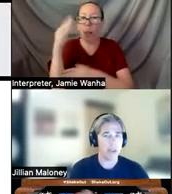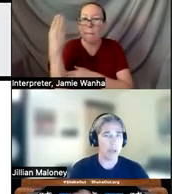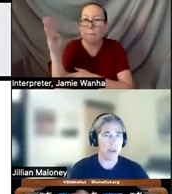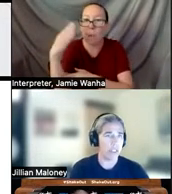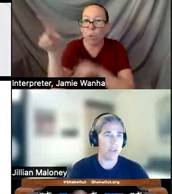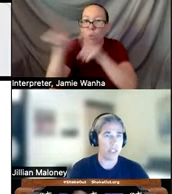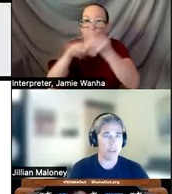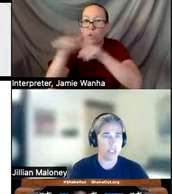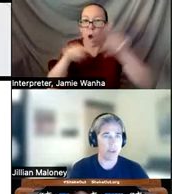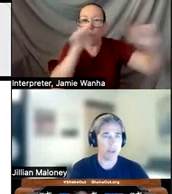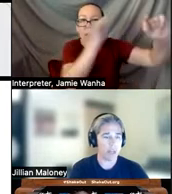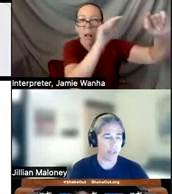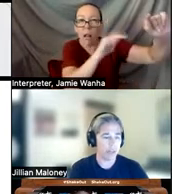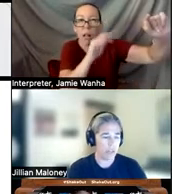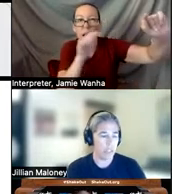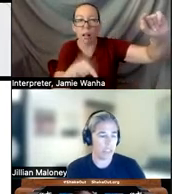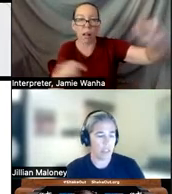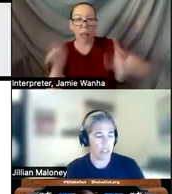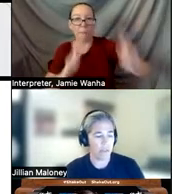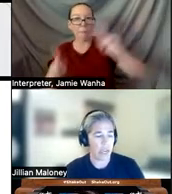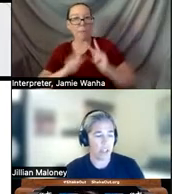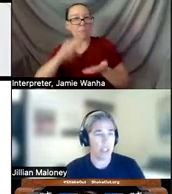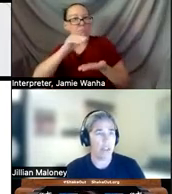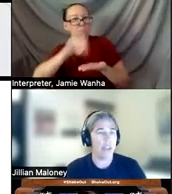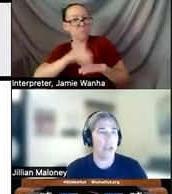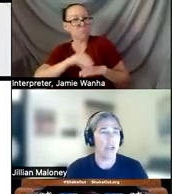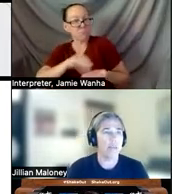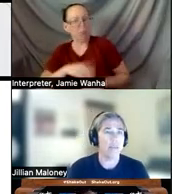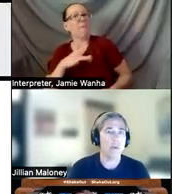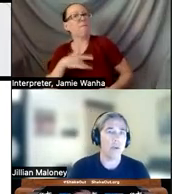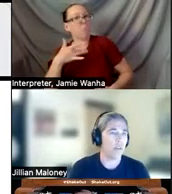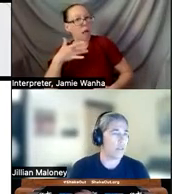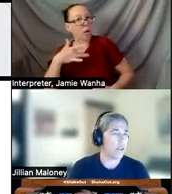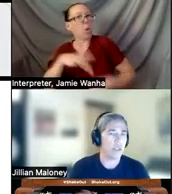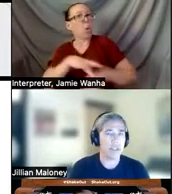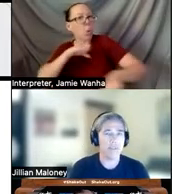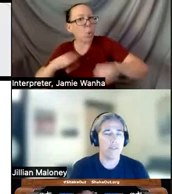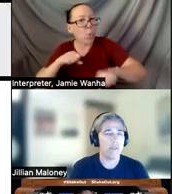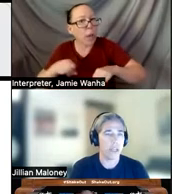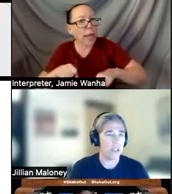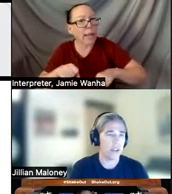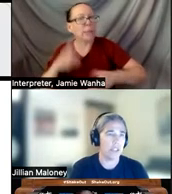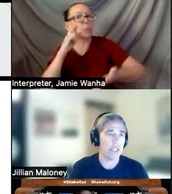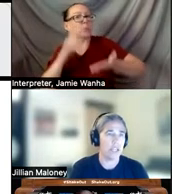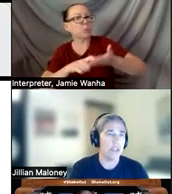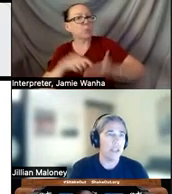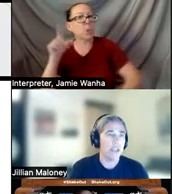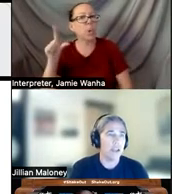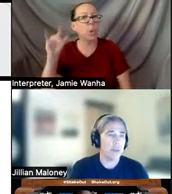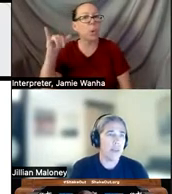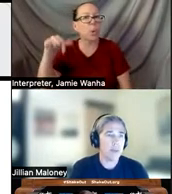an earthquake or noticing effects of an earthquake, including things like liquefaction or cliff failure, things like